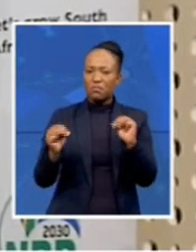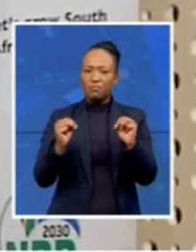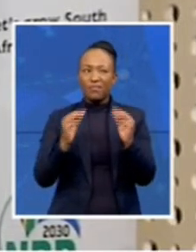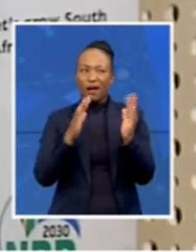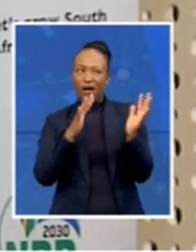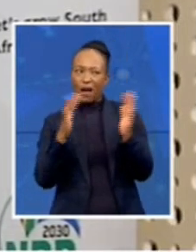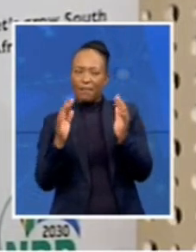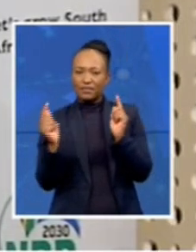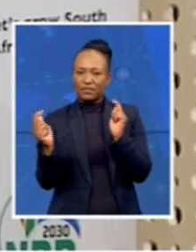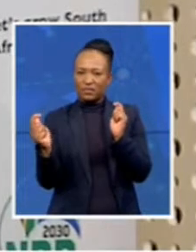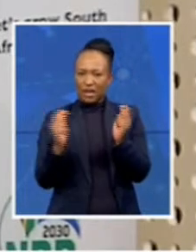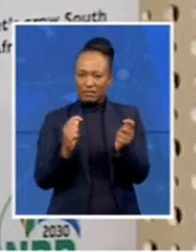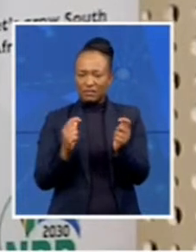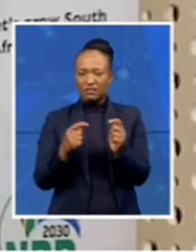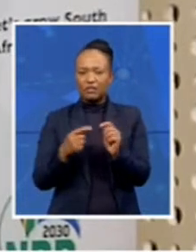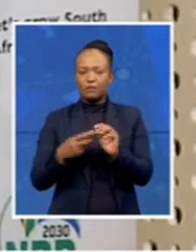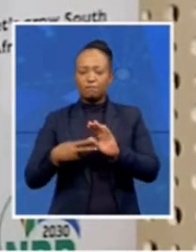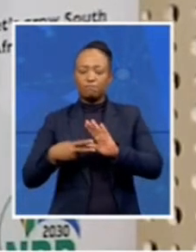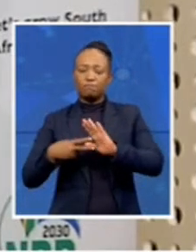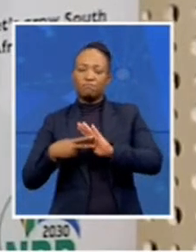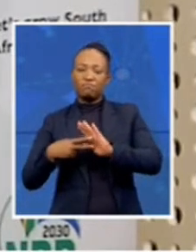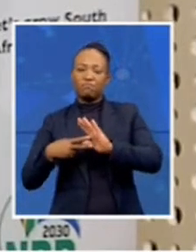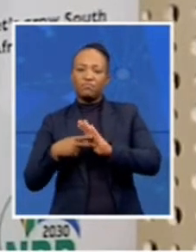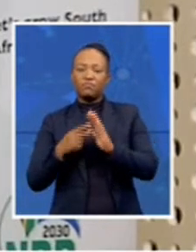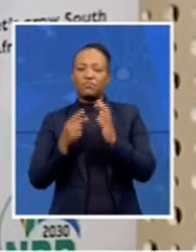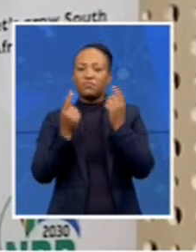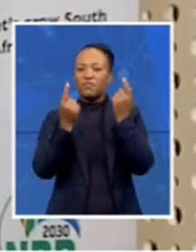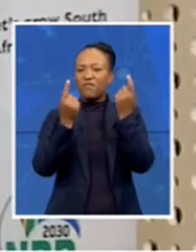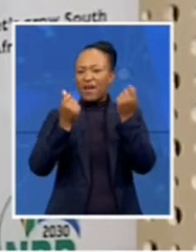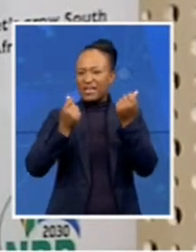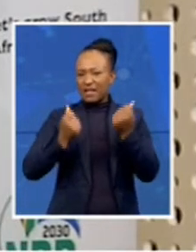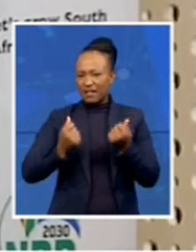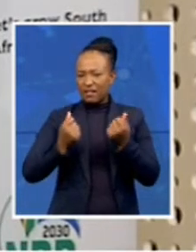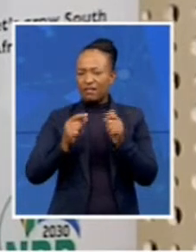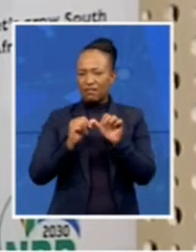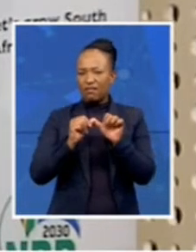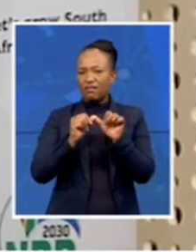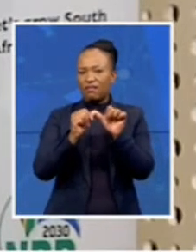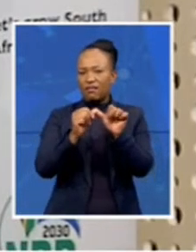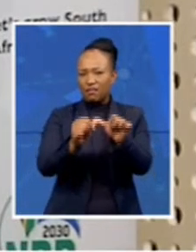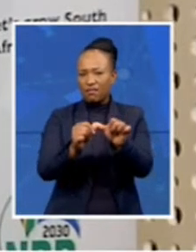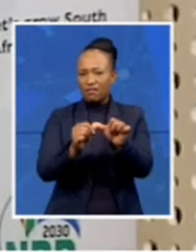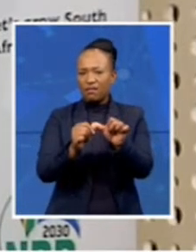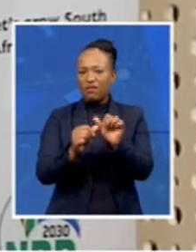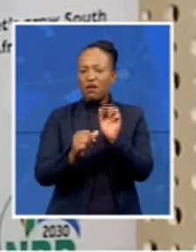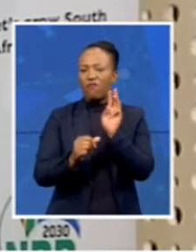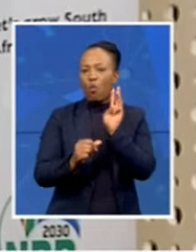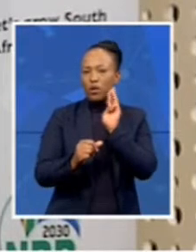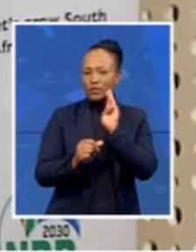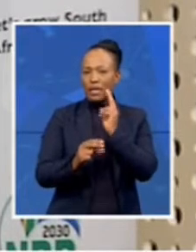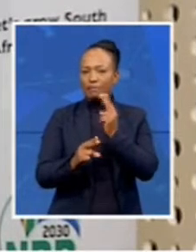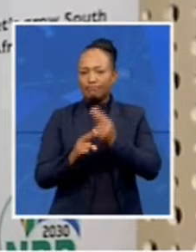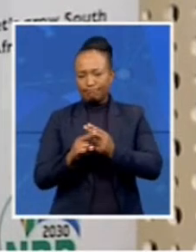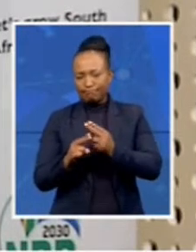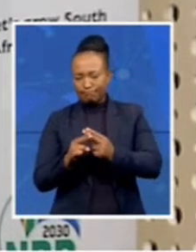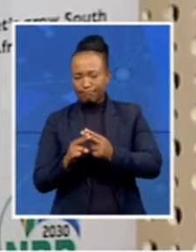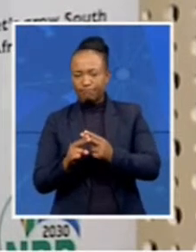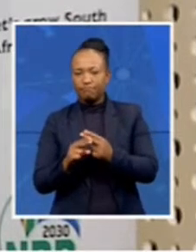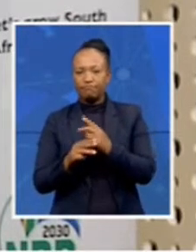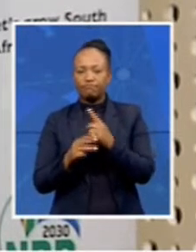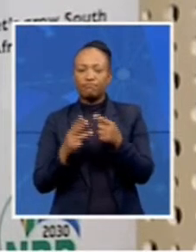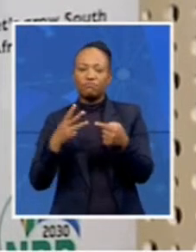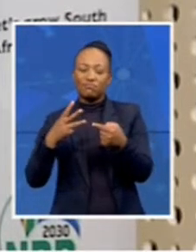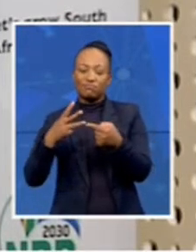was financial sustainability of the water and sanitation sector. The third theme was water